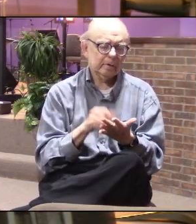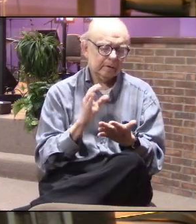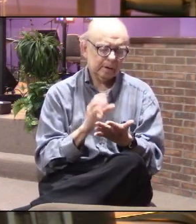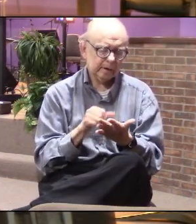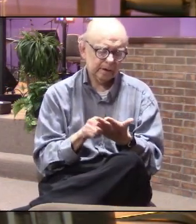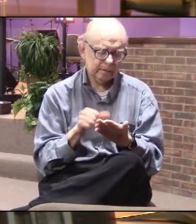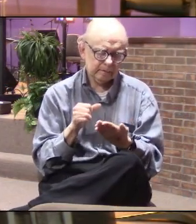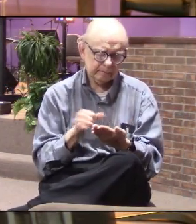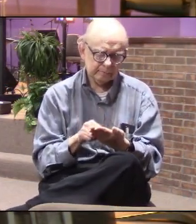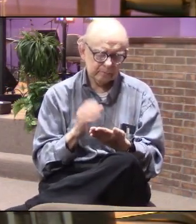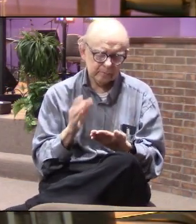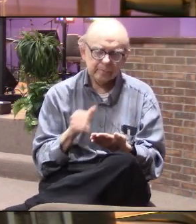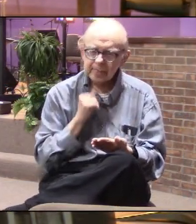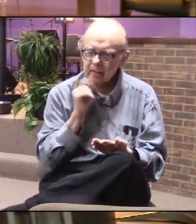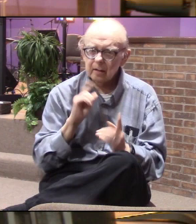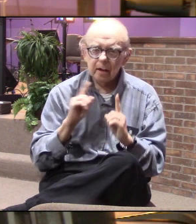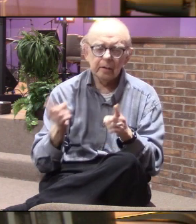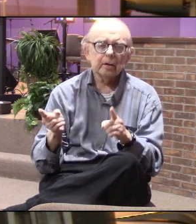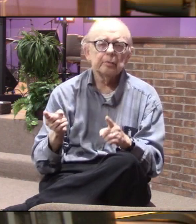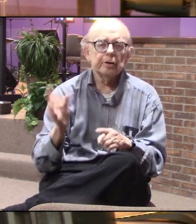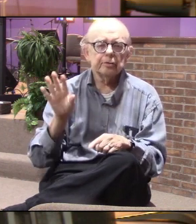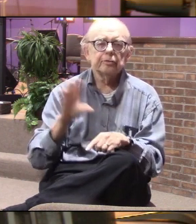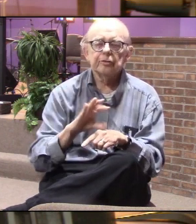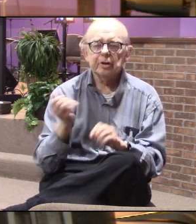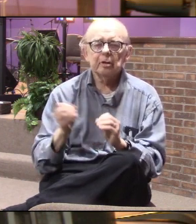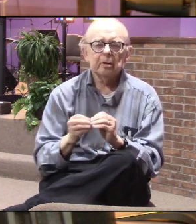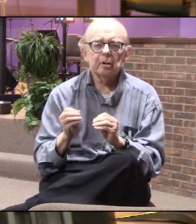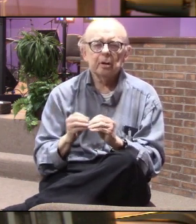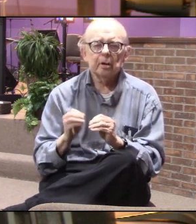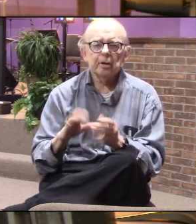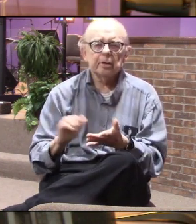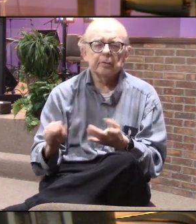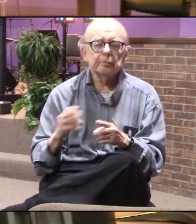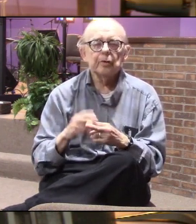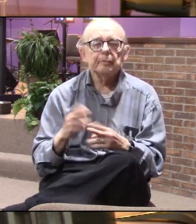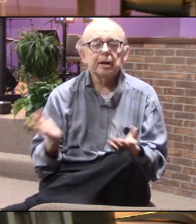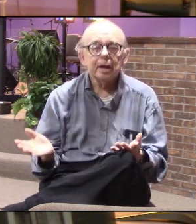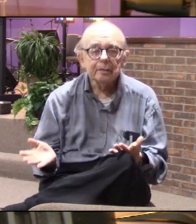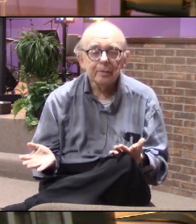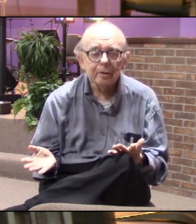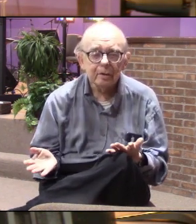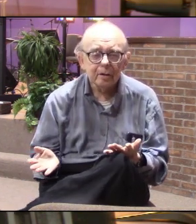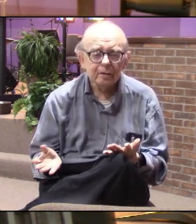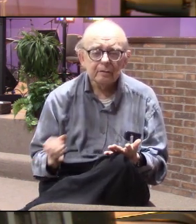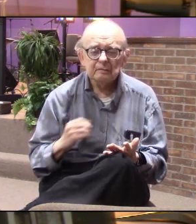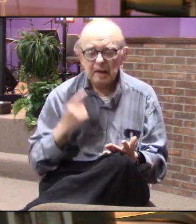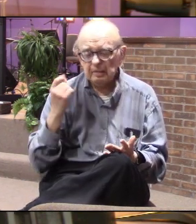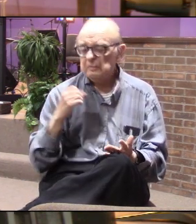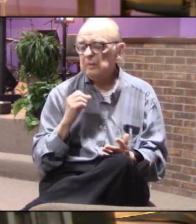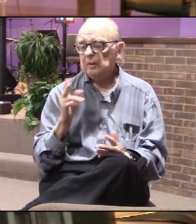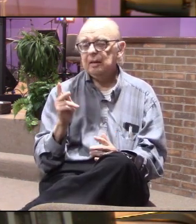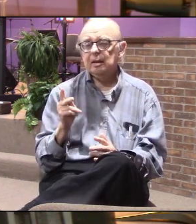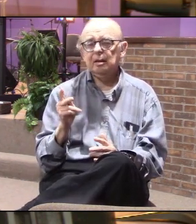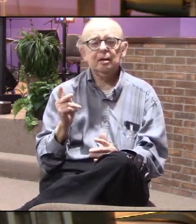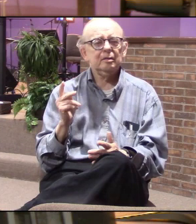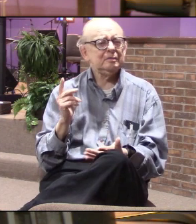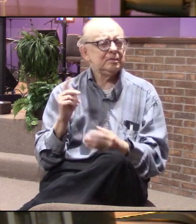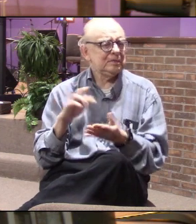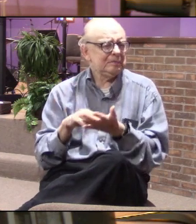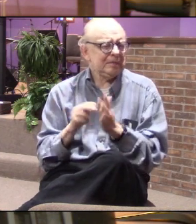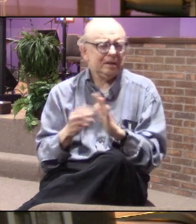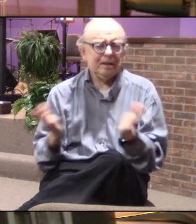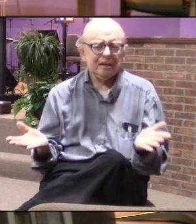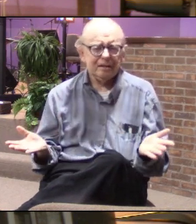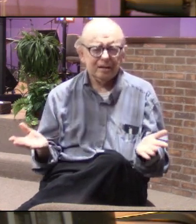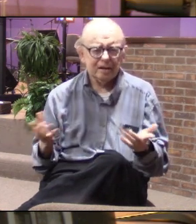that says, I'm not coming to Calvary anymore. Just take my name off. I thought, okay, what's that about?